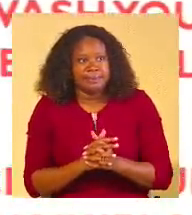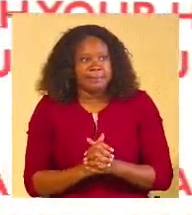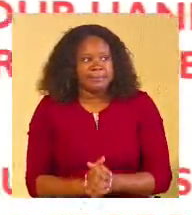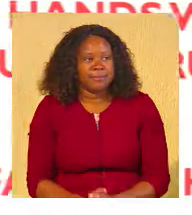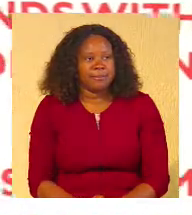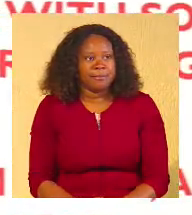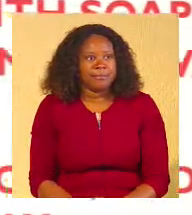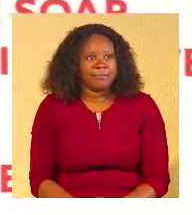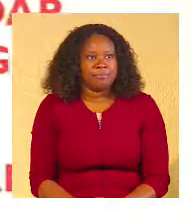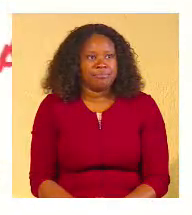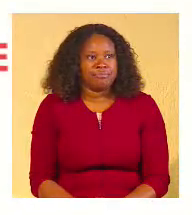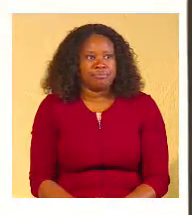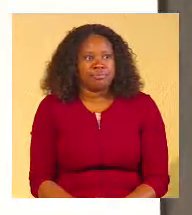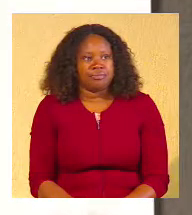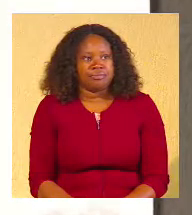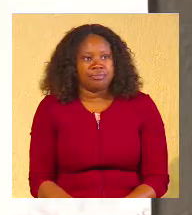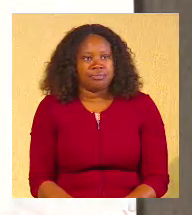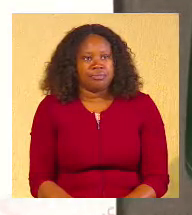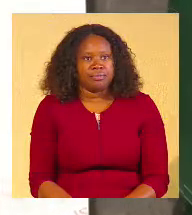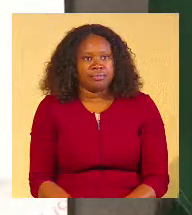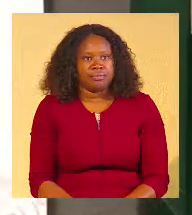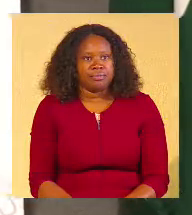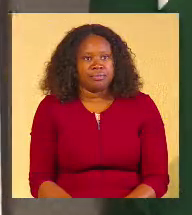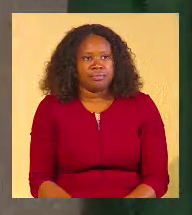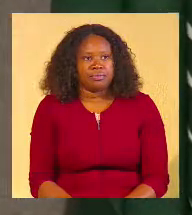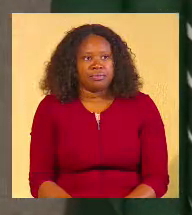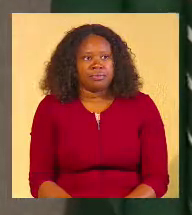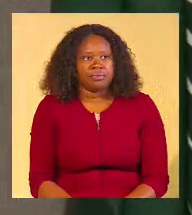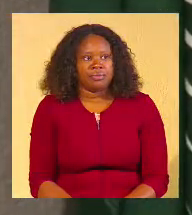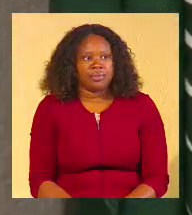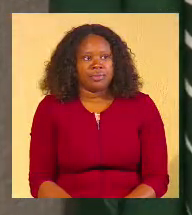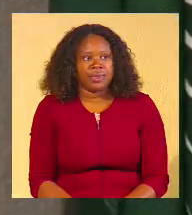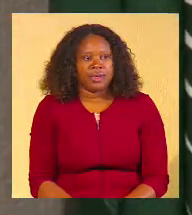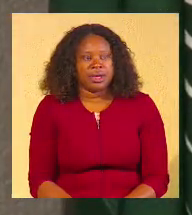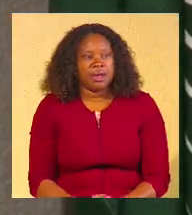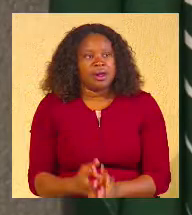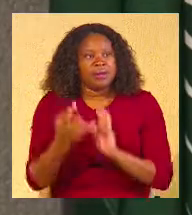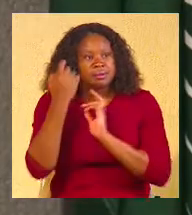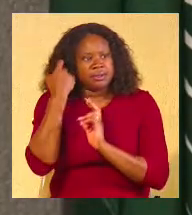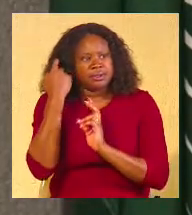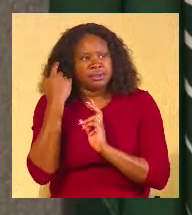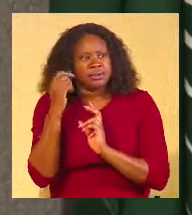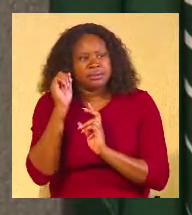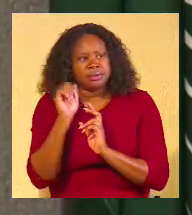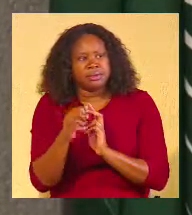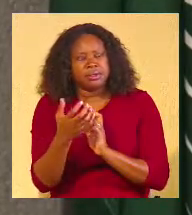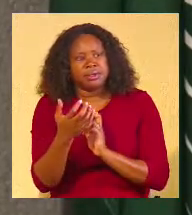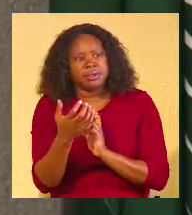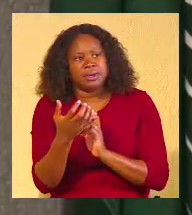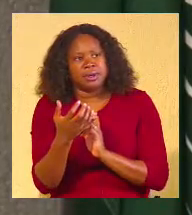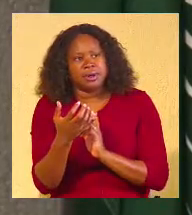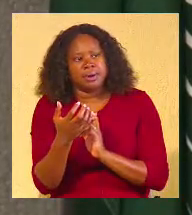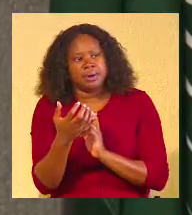and the Honorable Minister said it in her remarks also, that we probably need to have a little bit of patience.